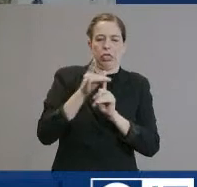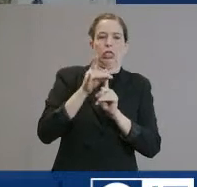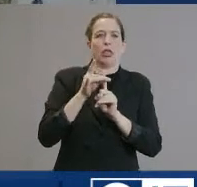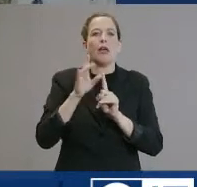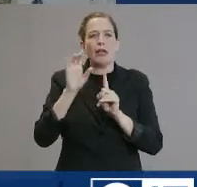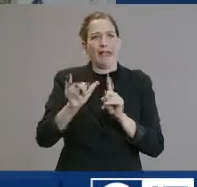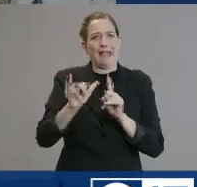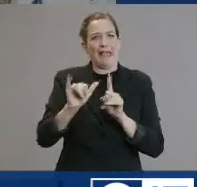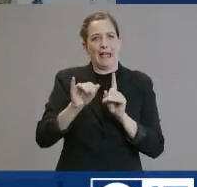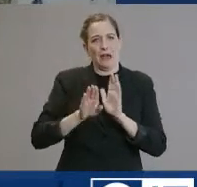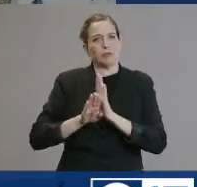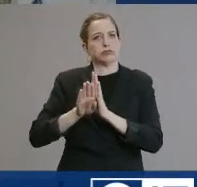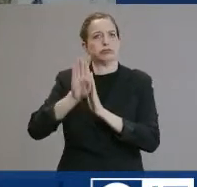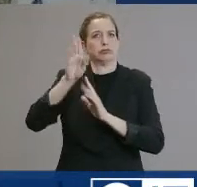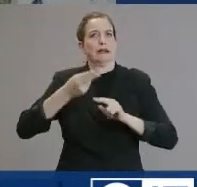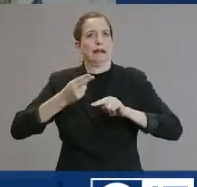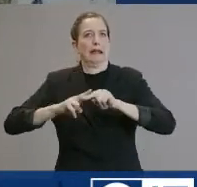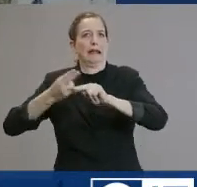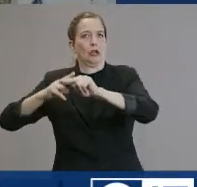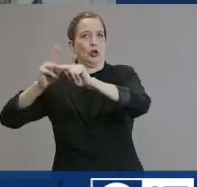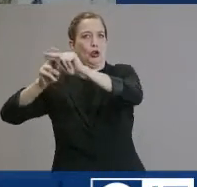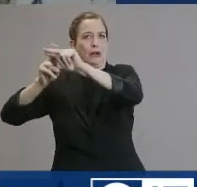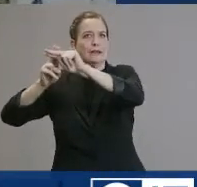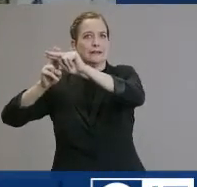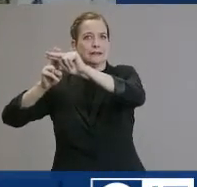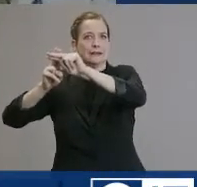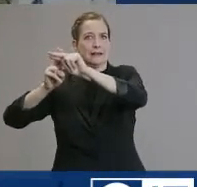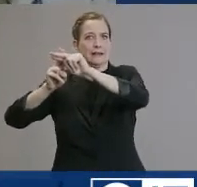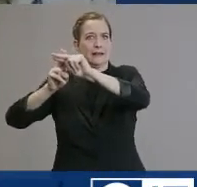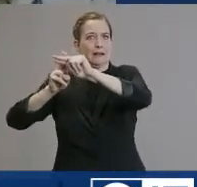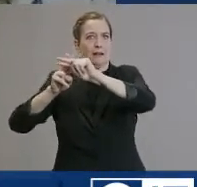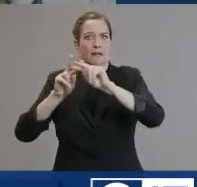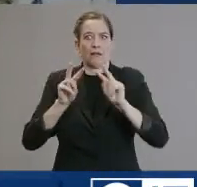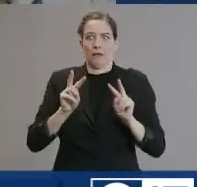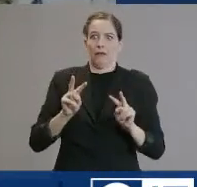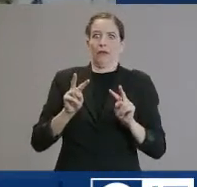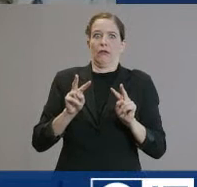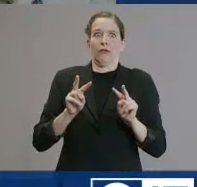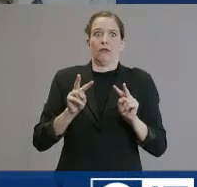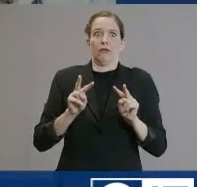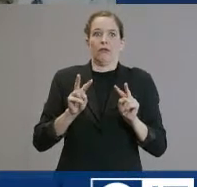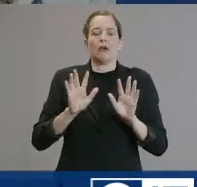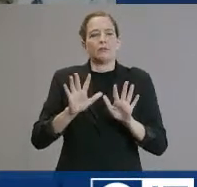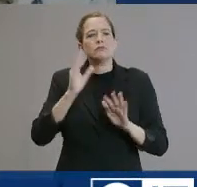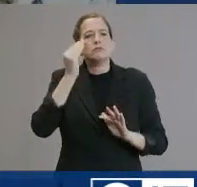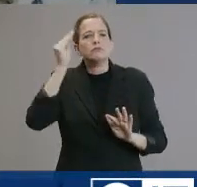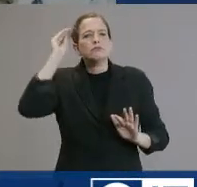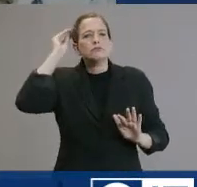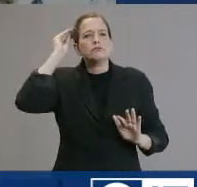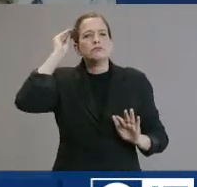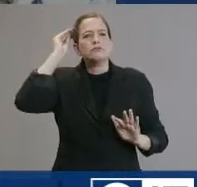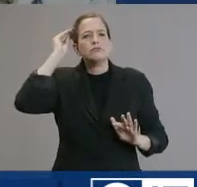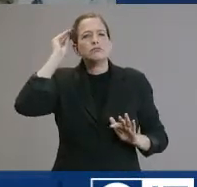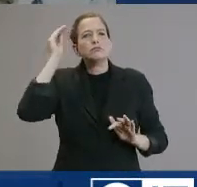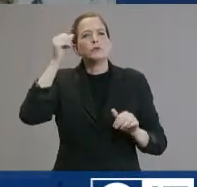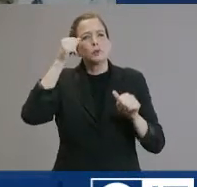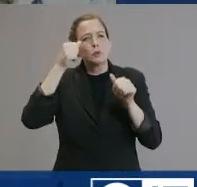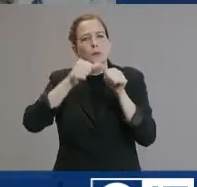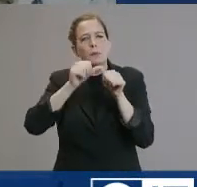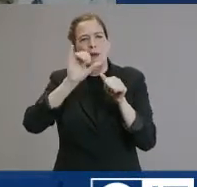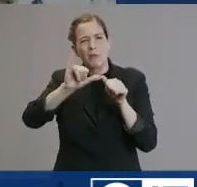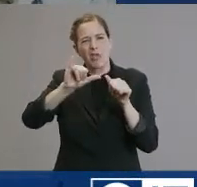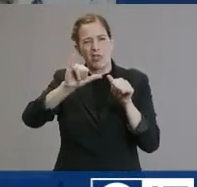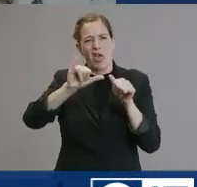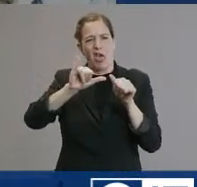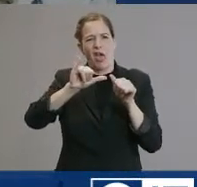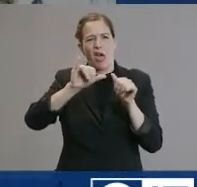Now, I want you to hold this increase in cases in your mind as we go to the next slide, where you are